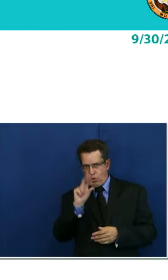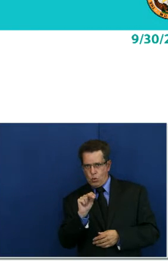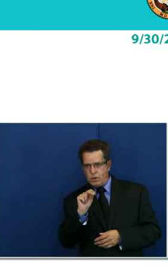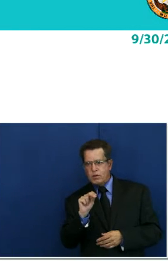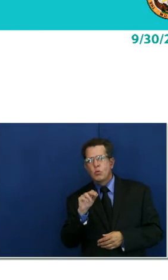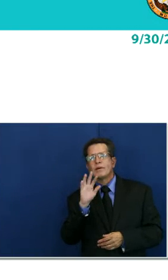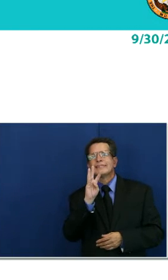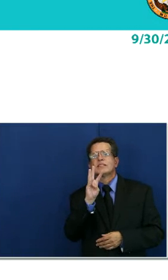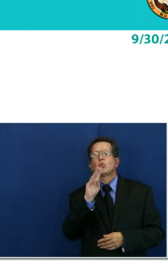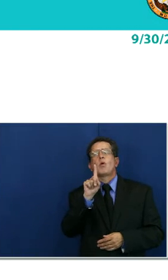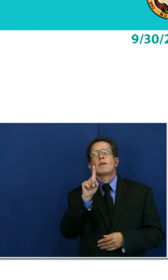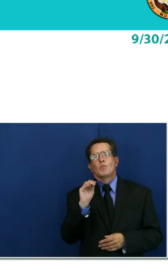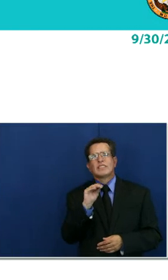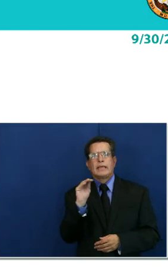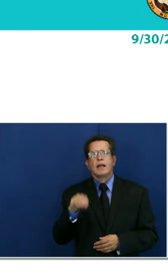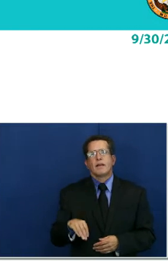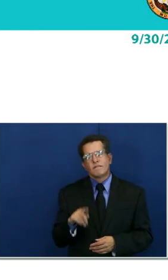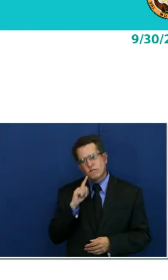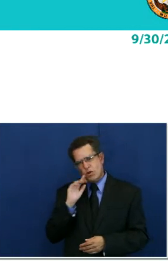or 61%.